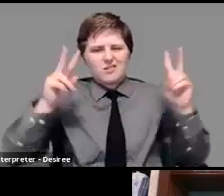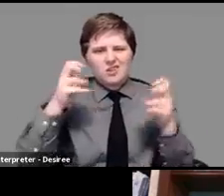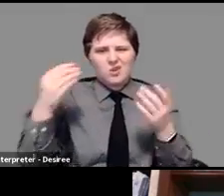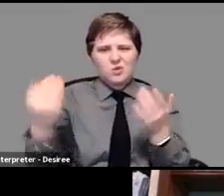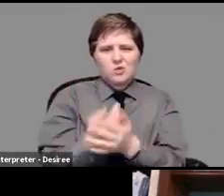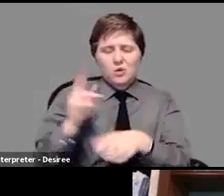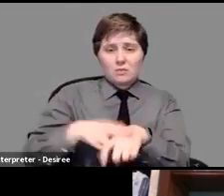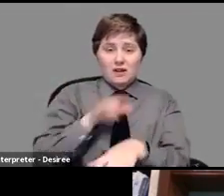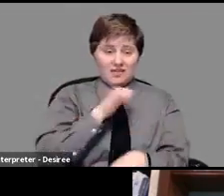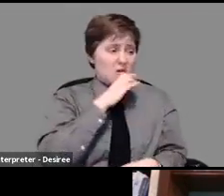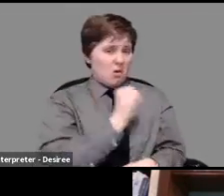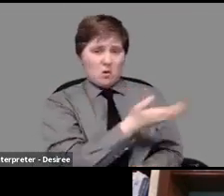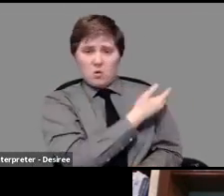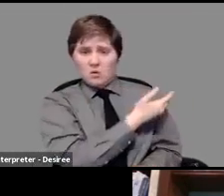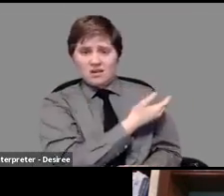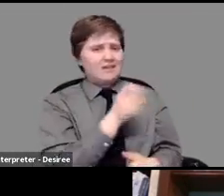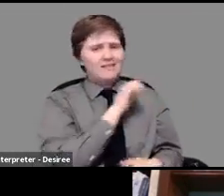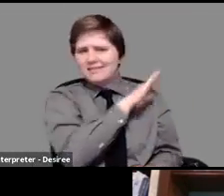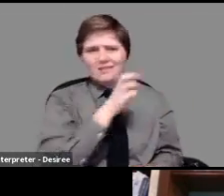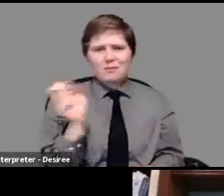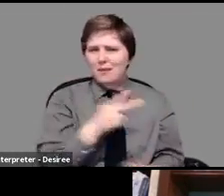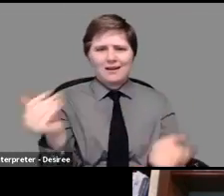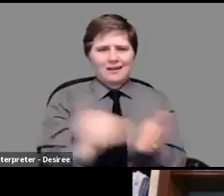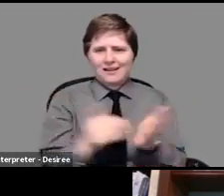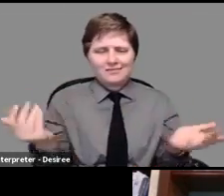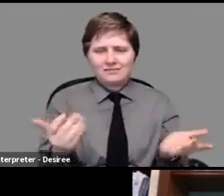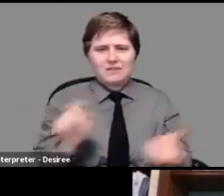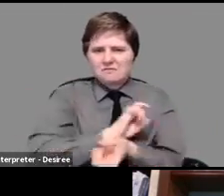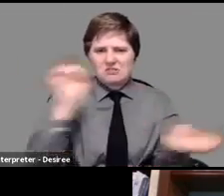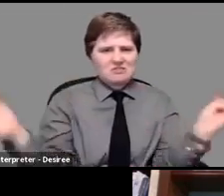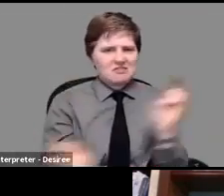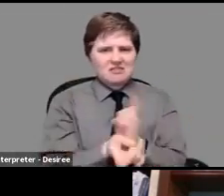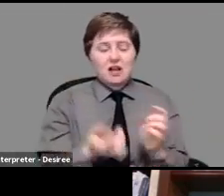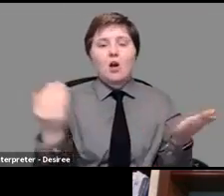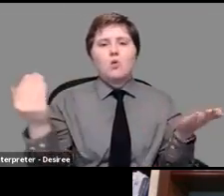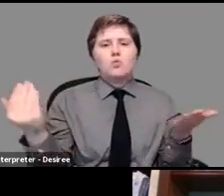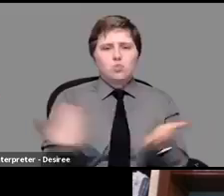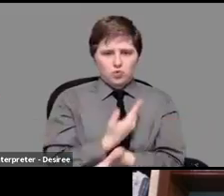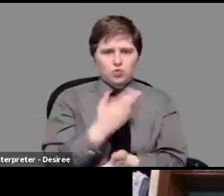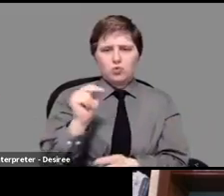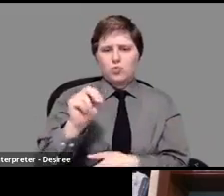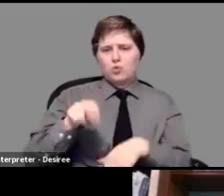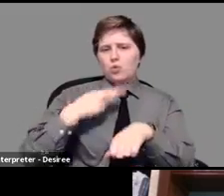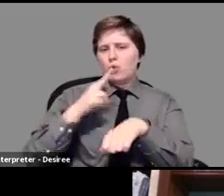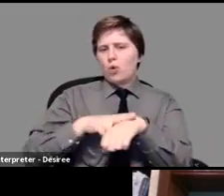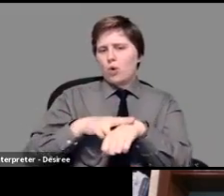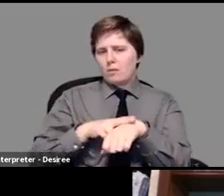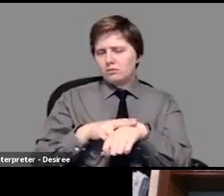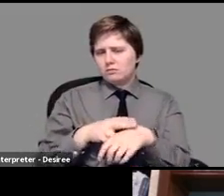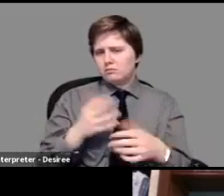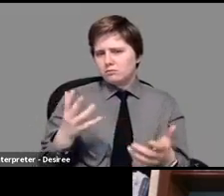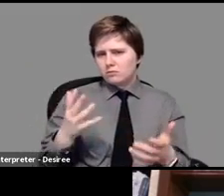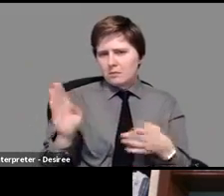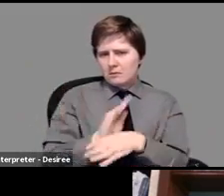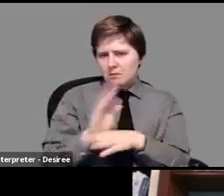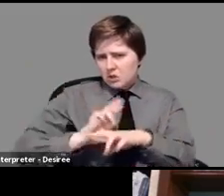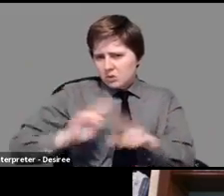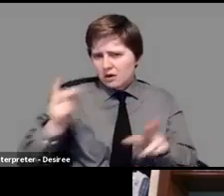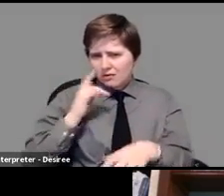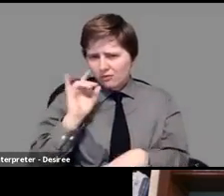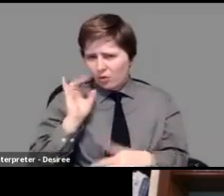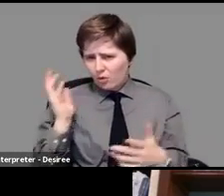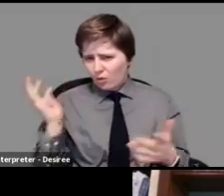Because that old normal is not coming back, right? But there will be a new normal. what should businesses be preparing